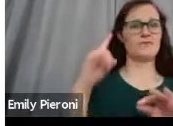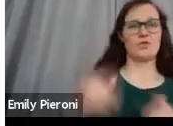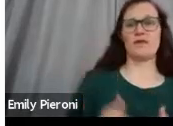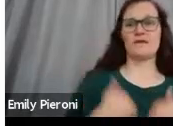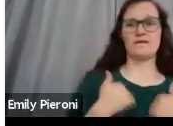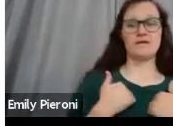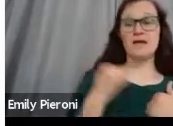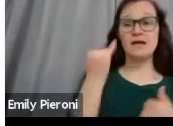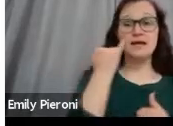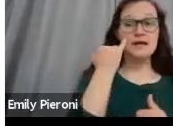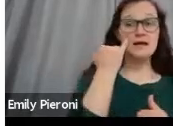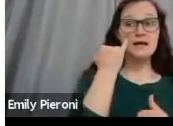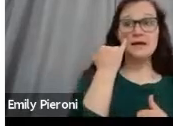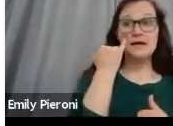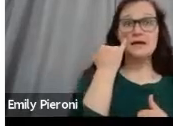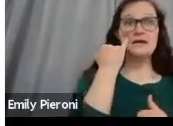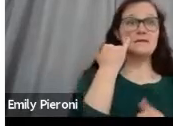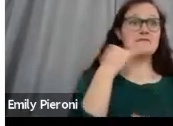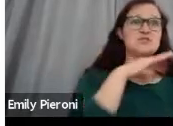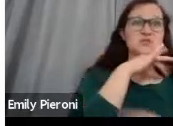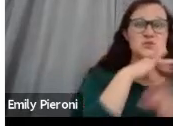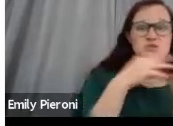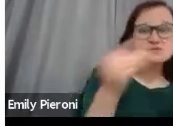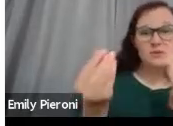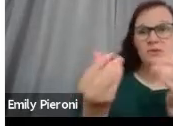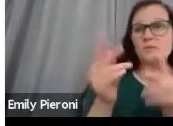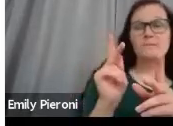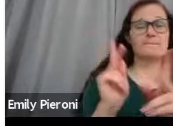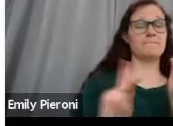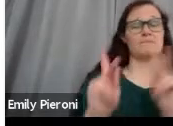can't grow crops. The